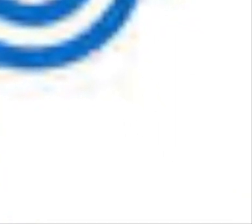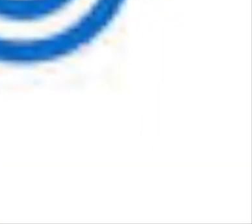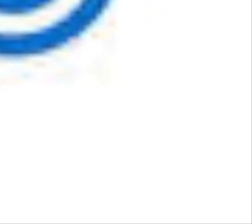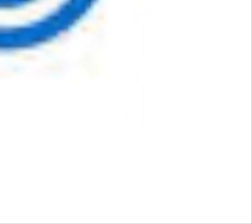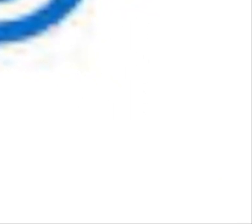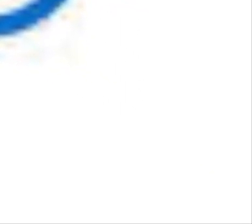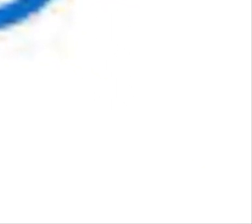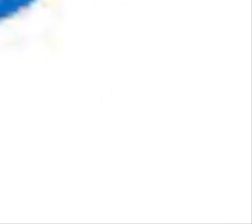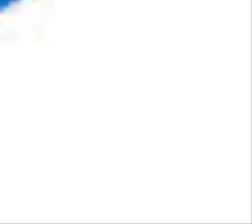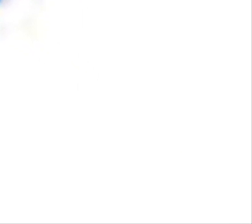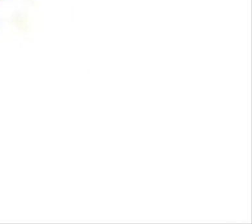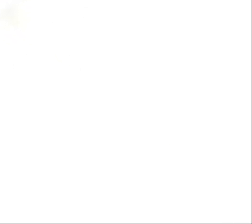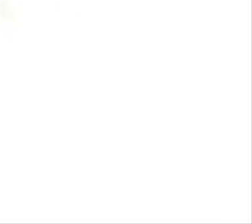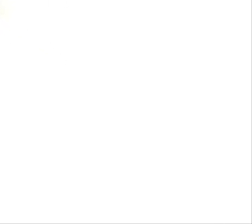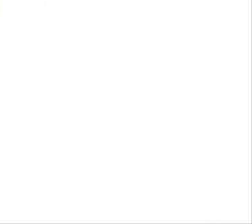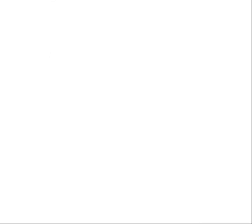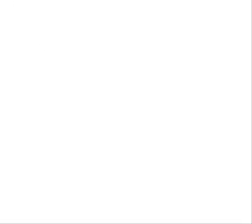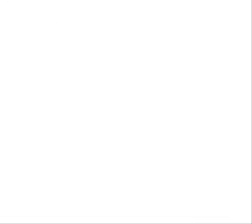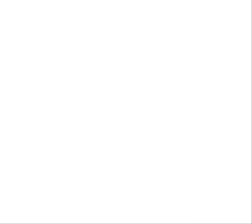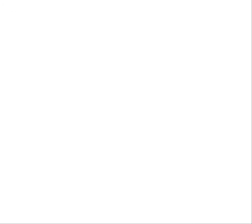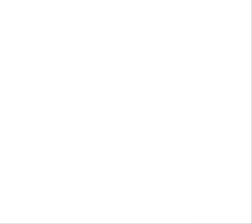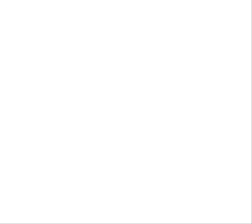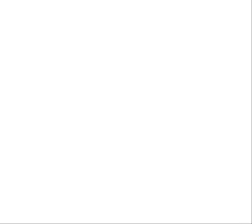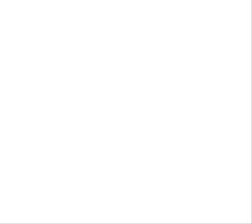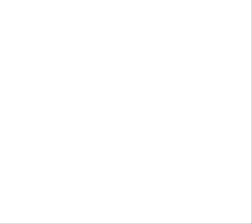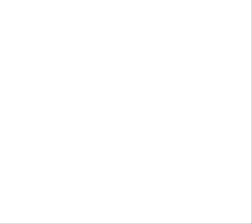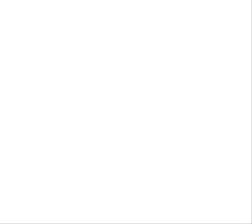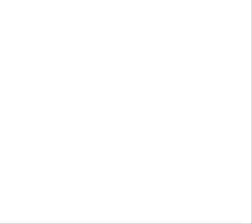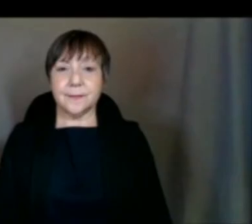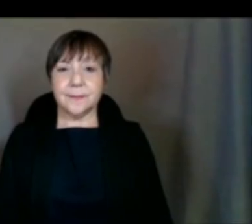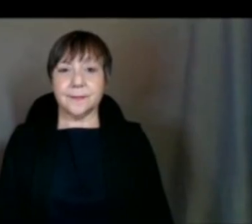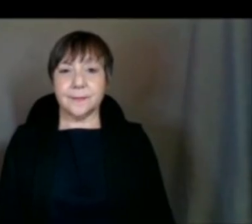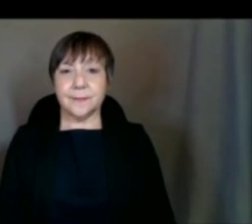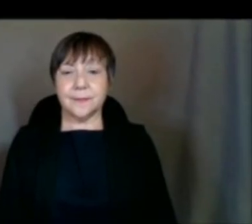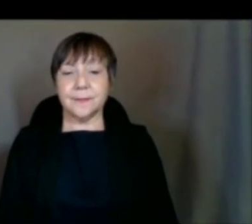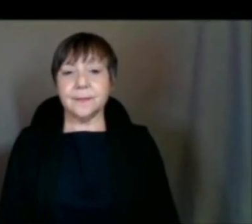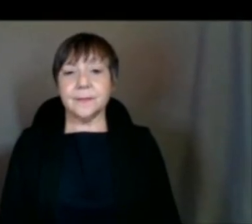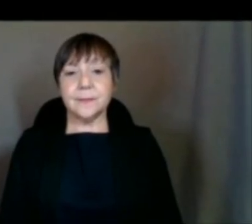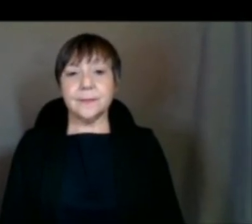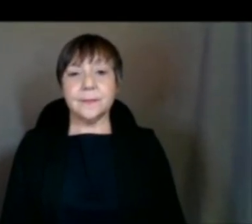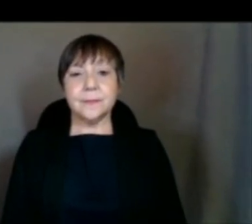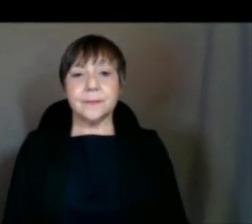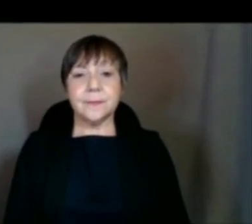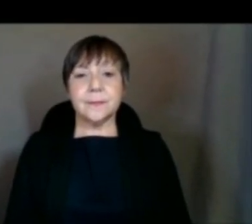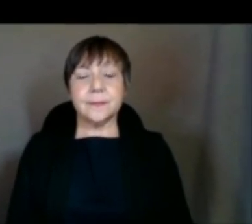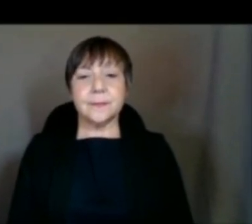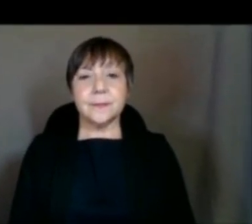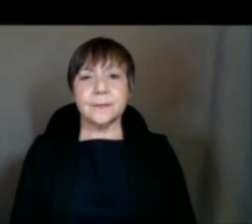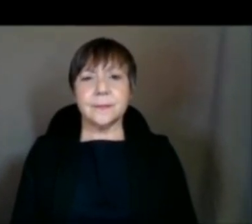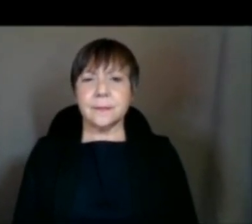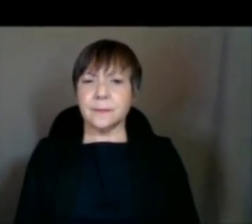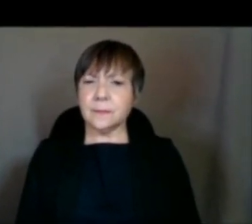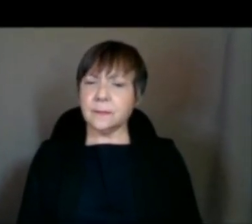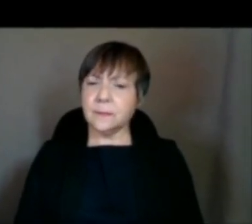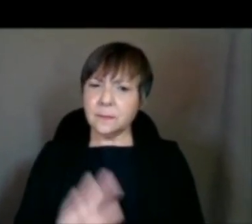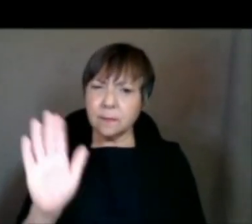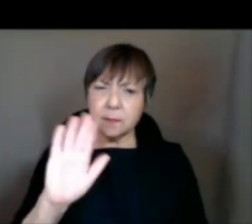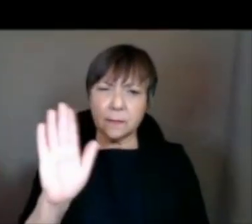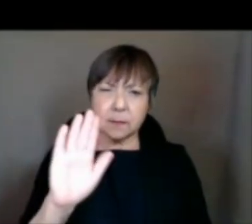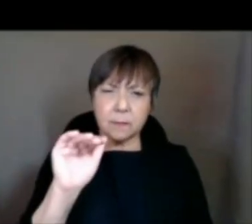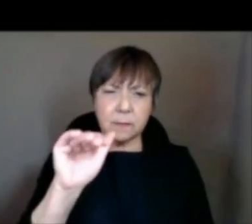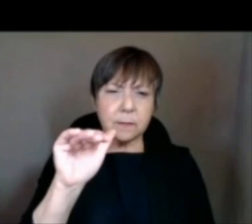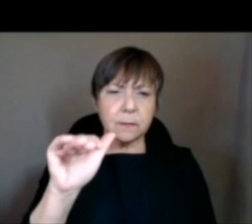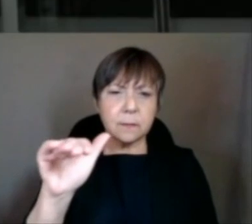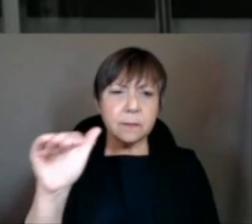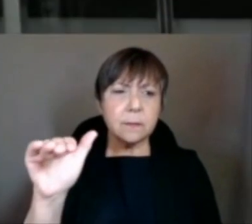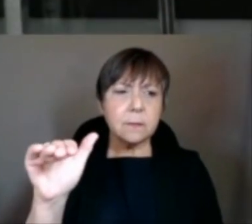a few words at the celebration and even put their own creative spins on it. Principal Henry Turner lightened the mood with some humor as he debuted